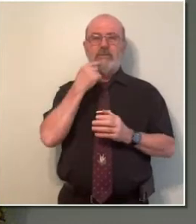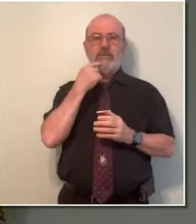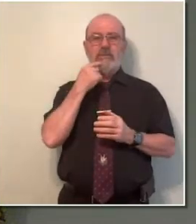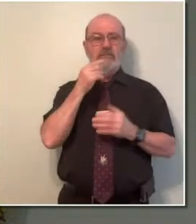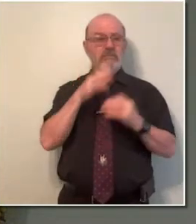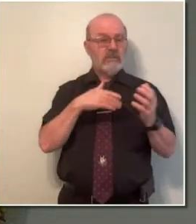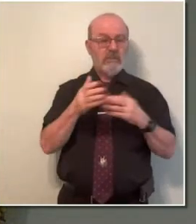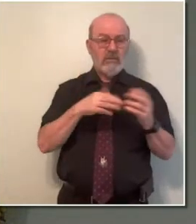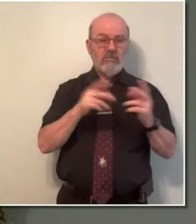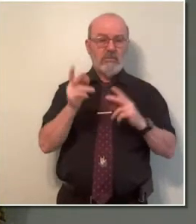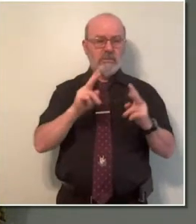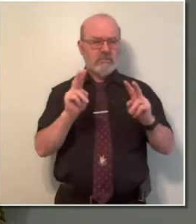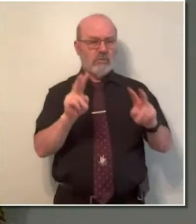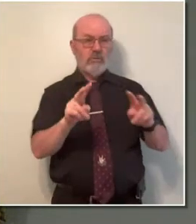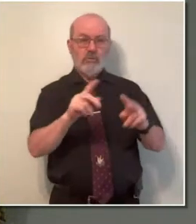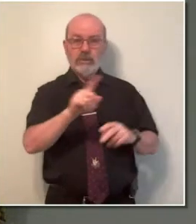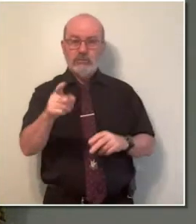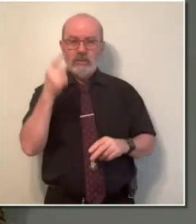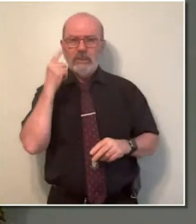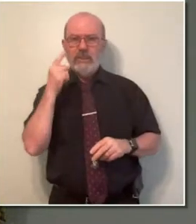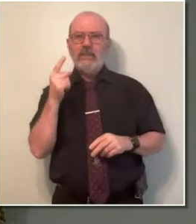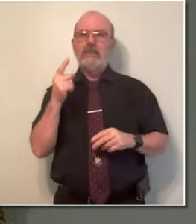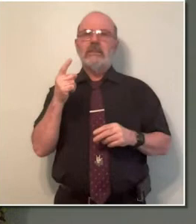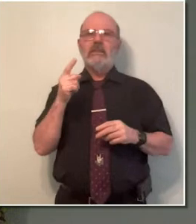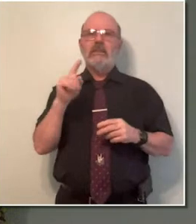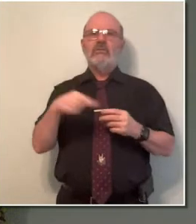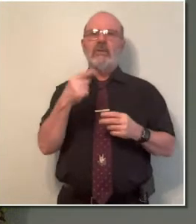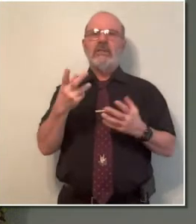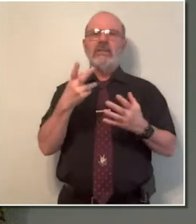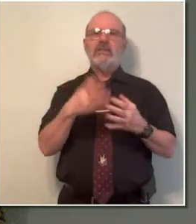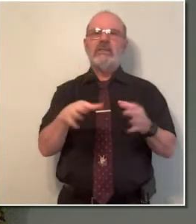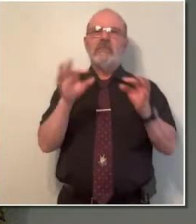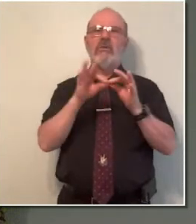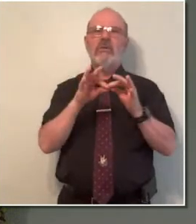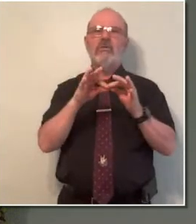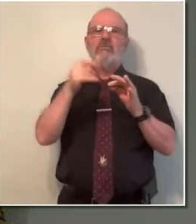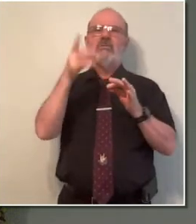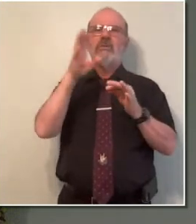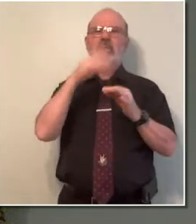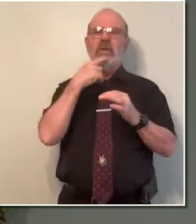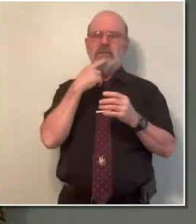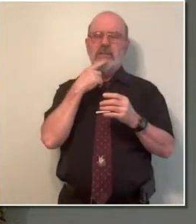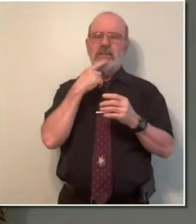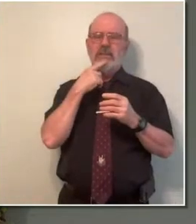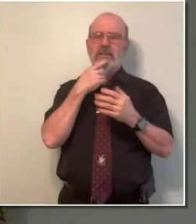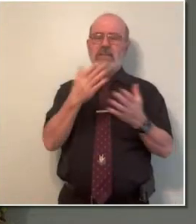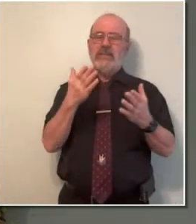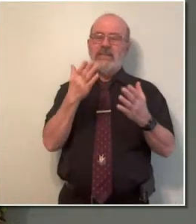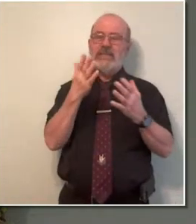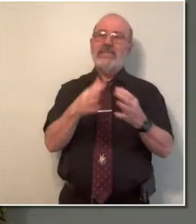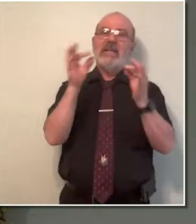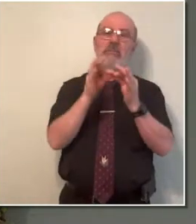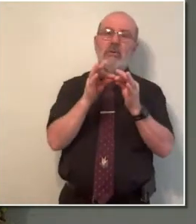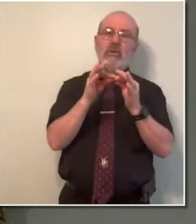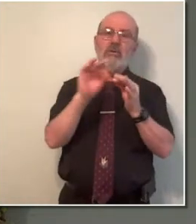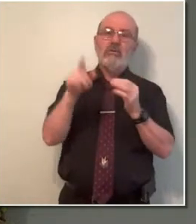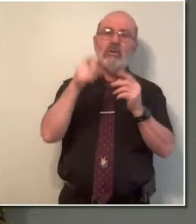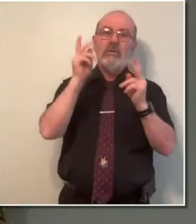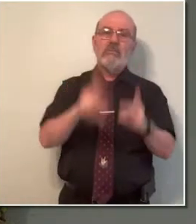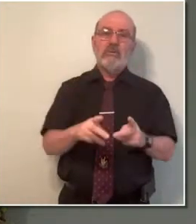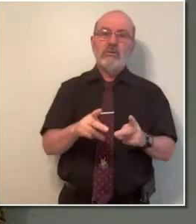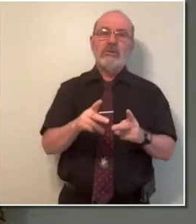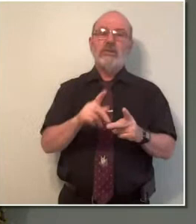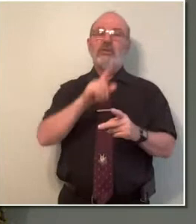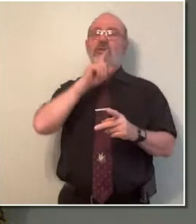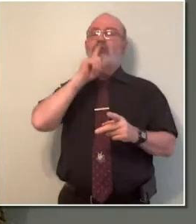people look at you and think either. The only thing that really matters is what God says. The only thing that really matters, the only person who it truly